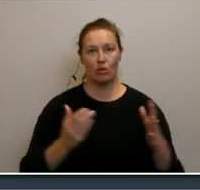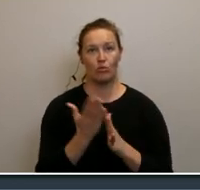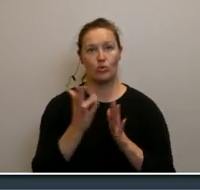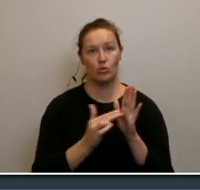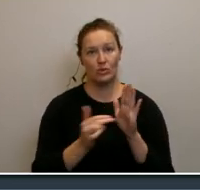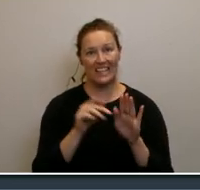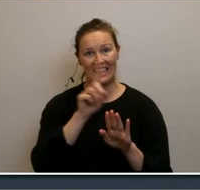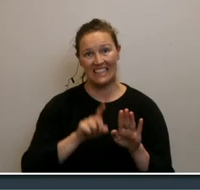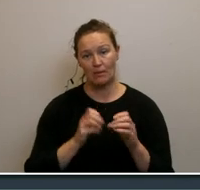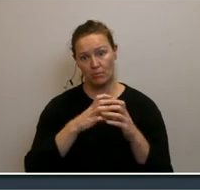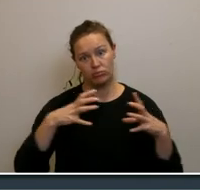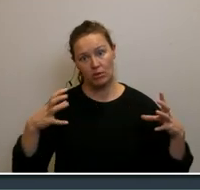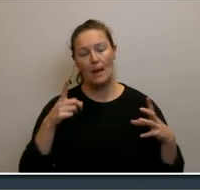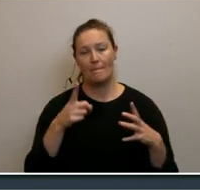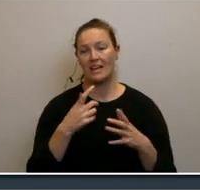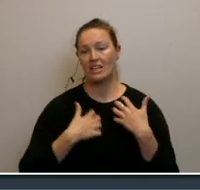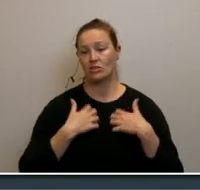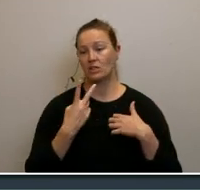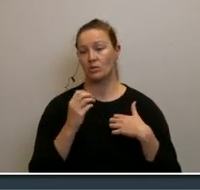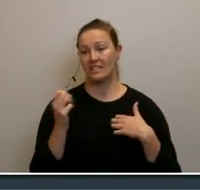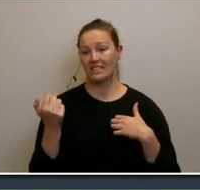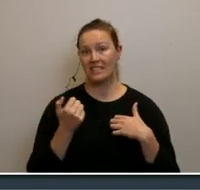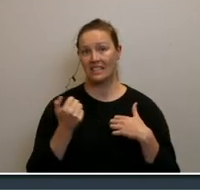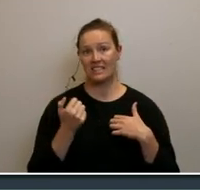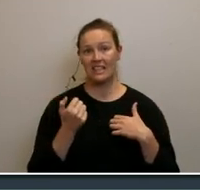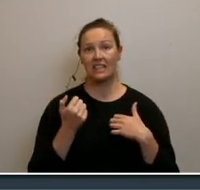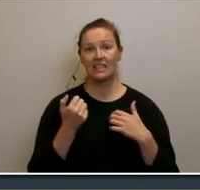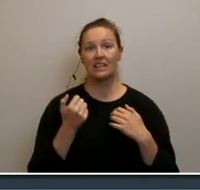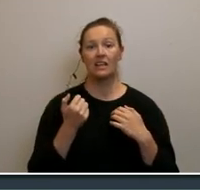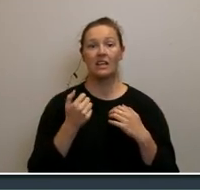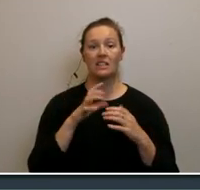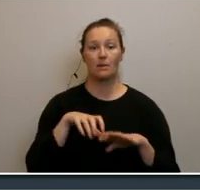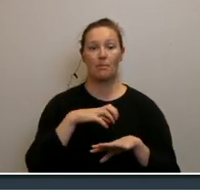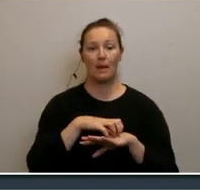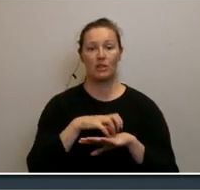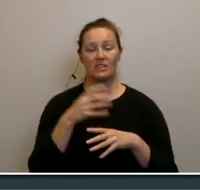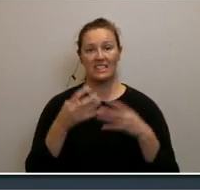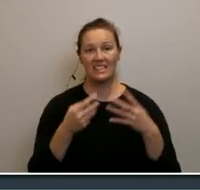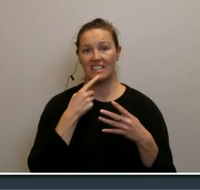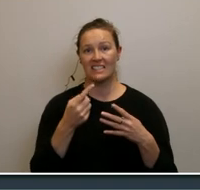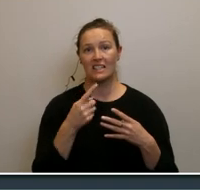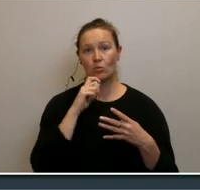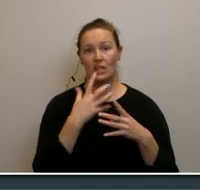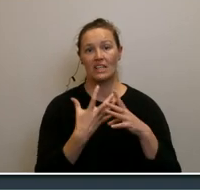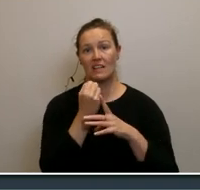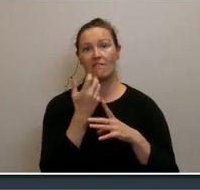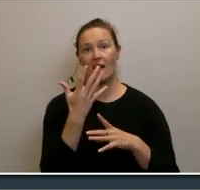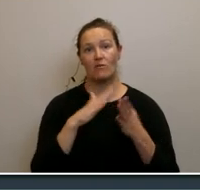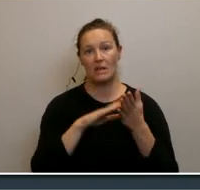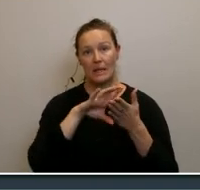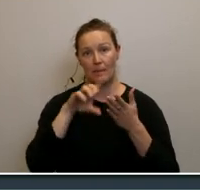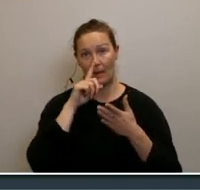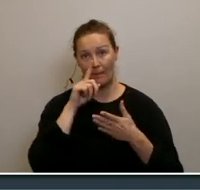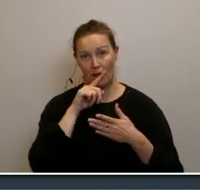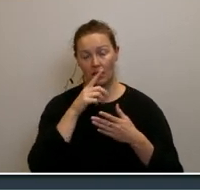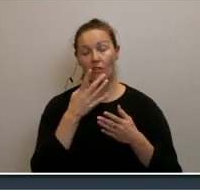that in 2006, the Department of Statistics predicted that we'd reach 5 million people in 2050. As you know,